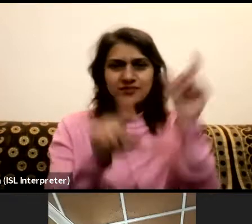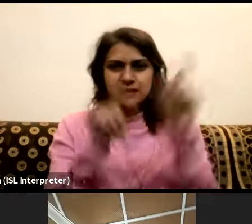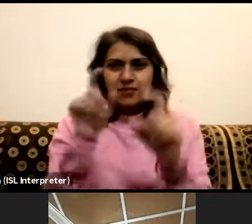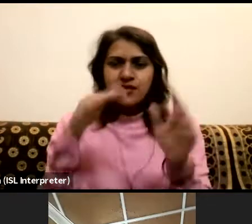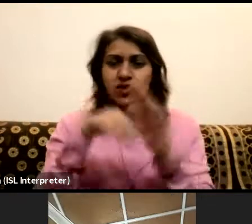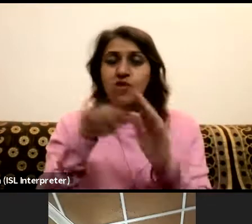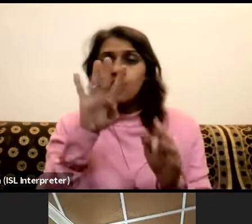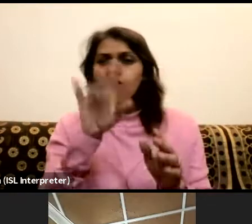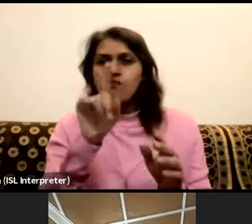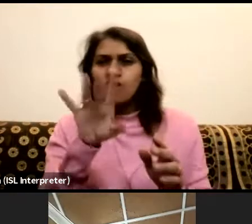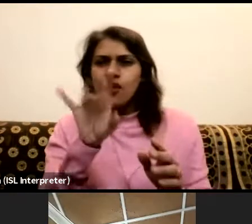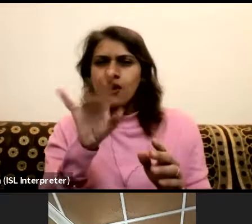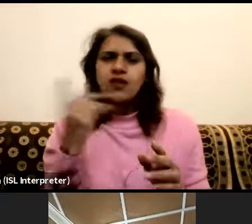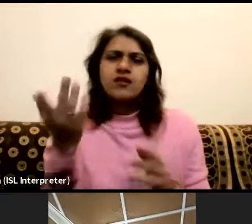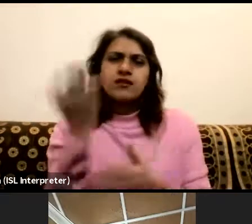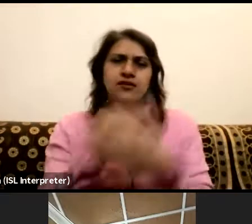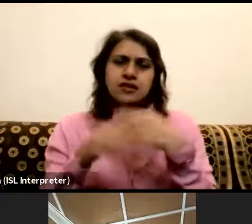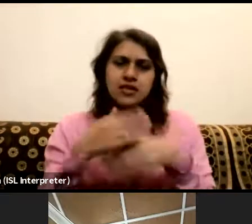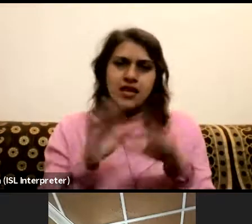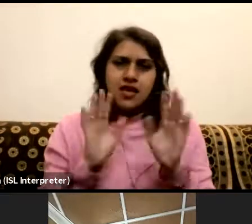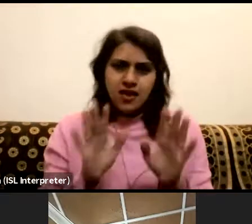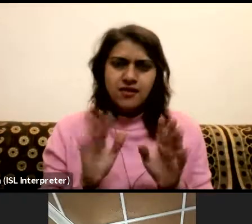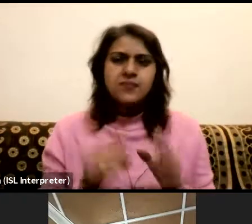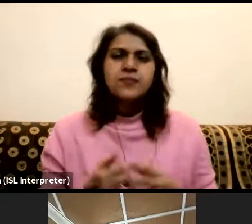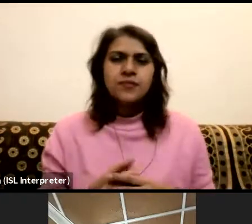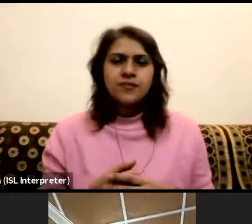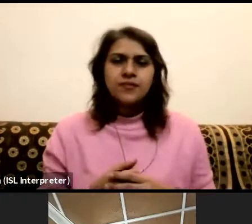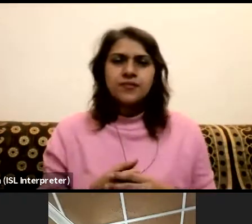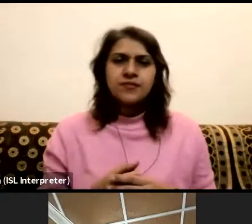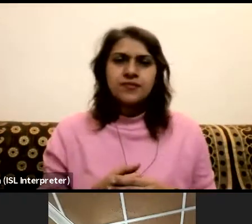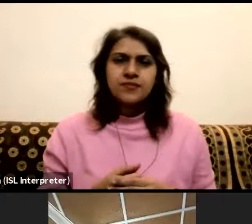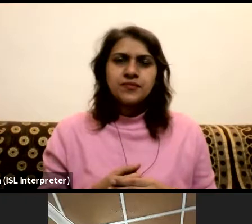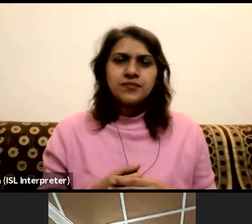and approximately 82% of the population gets covered there.